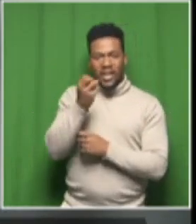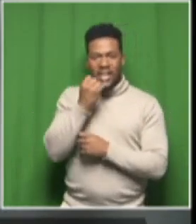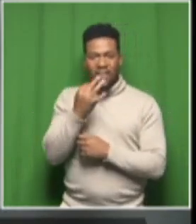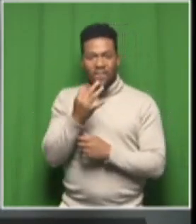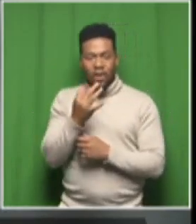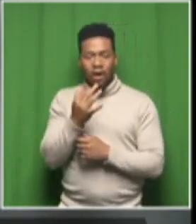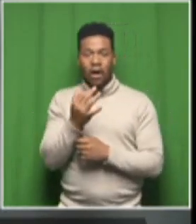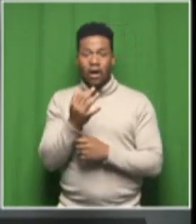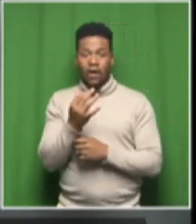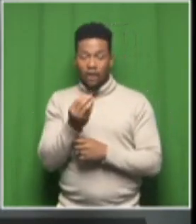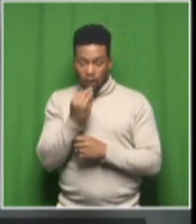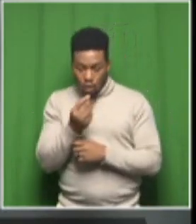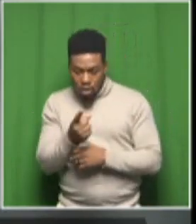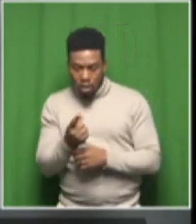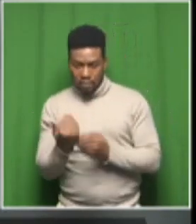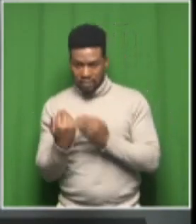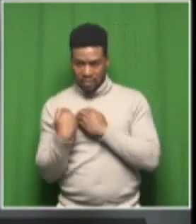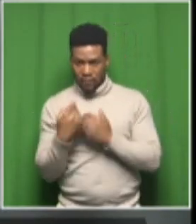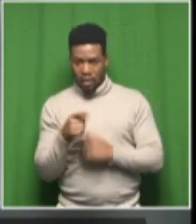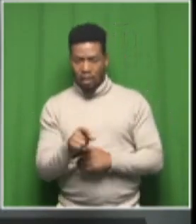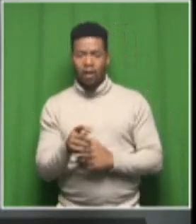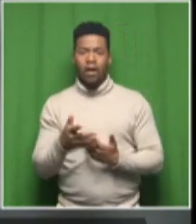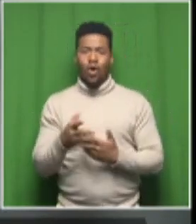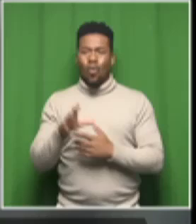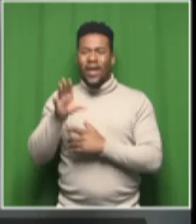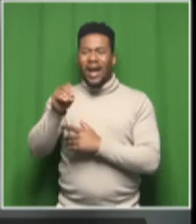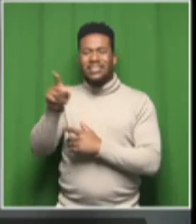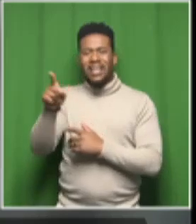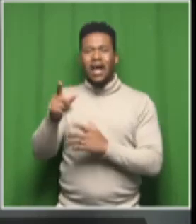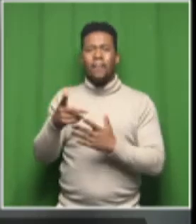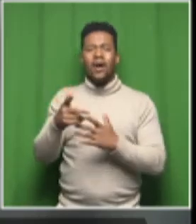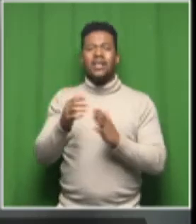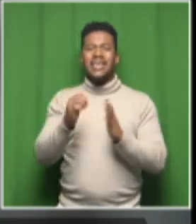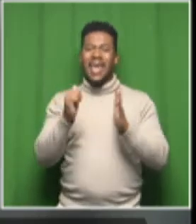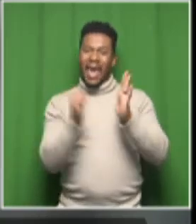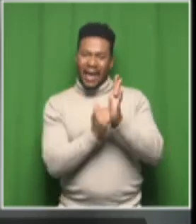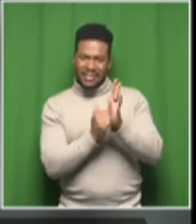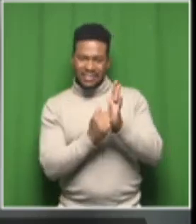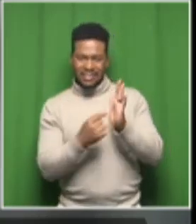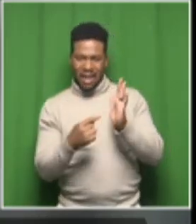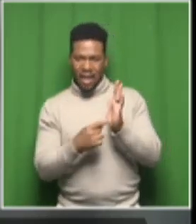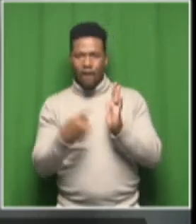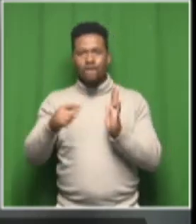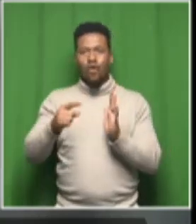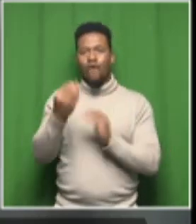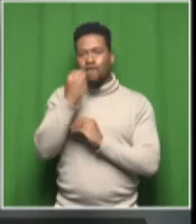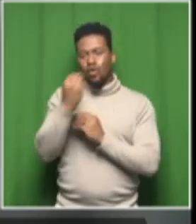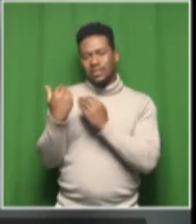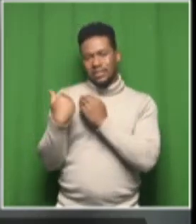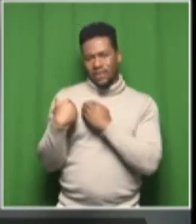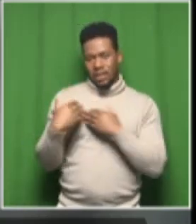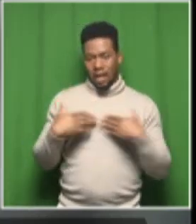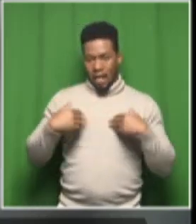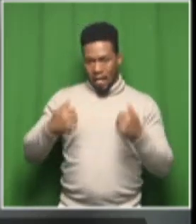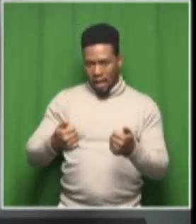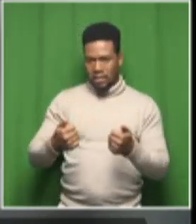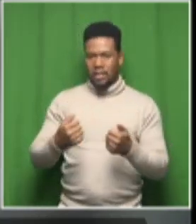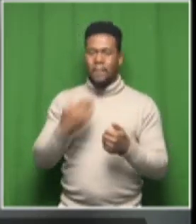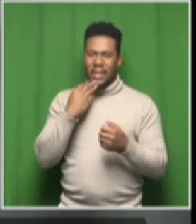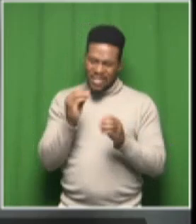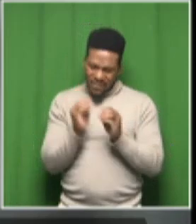Africa. And we've been asking them to amend that act to allow for clauses around food